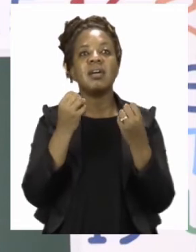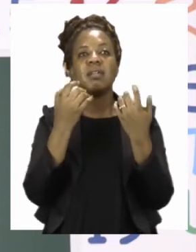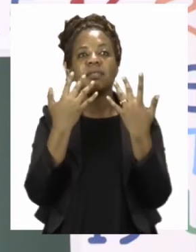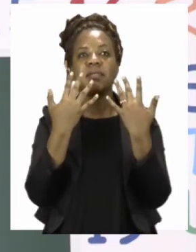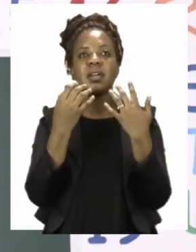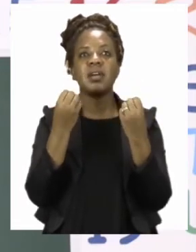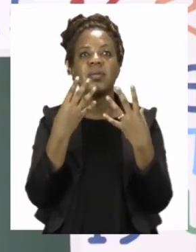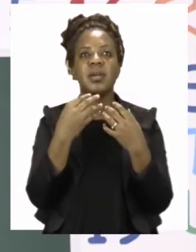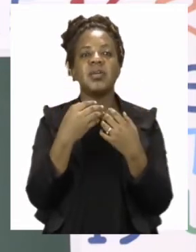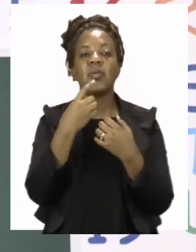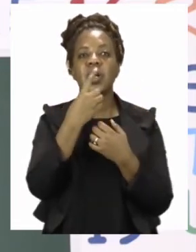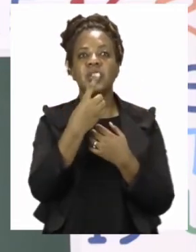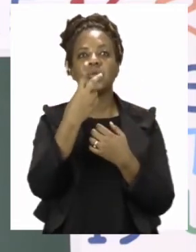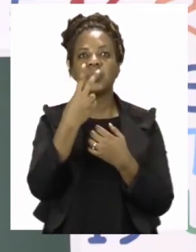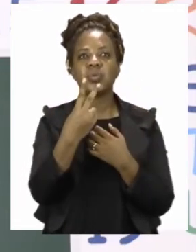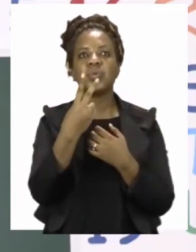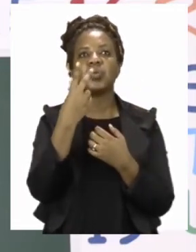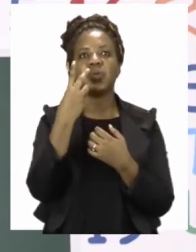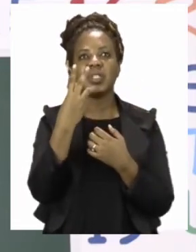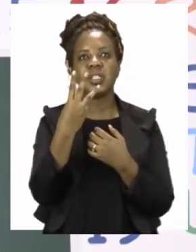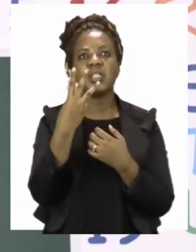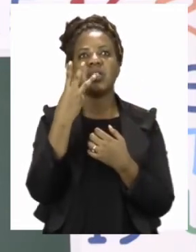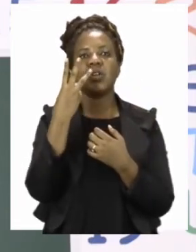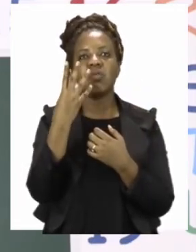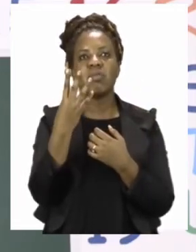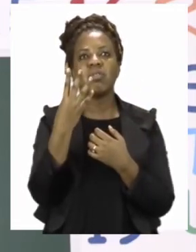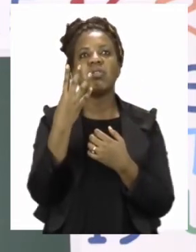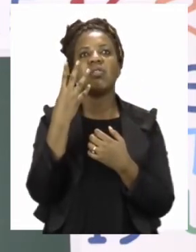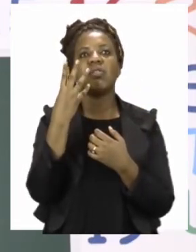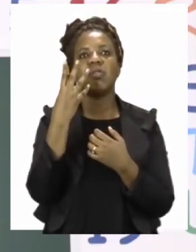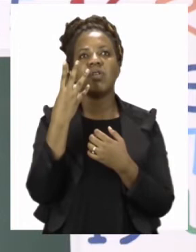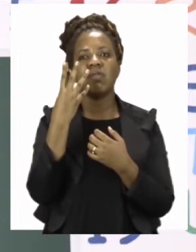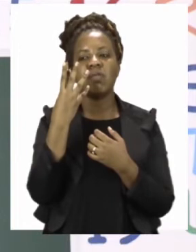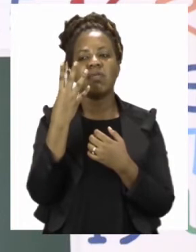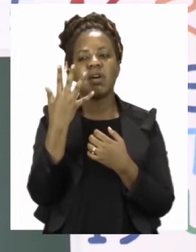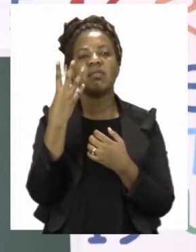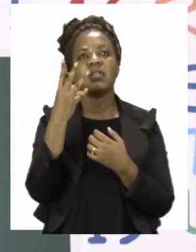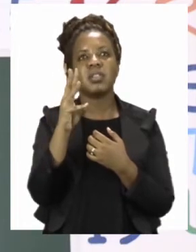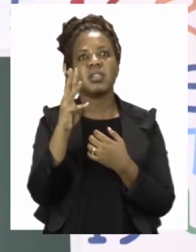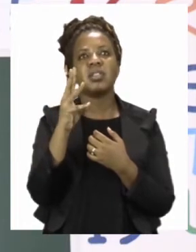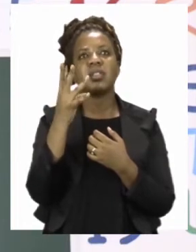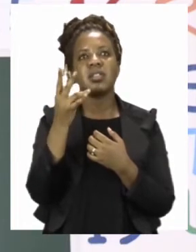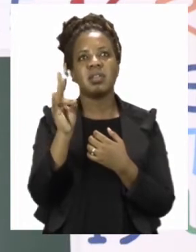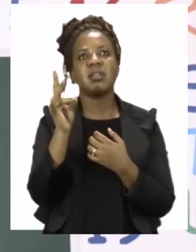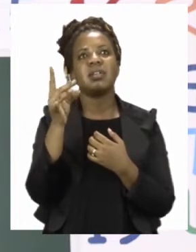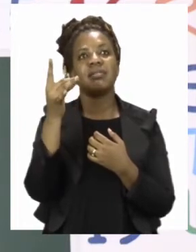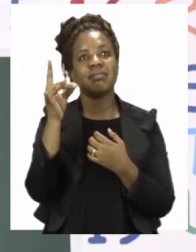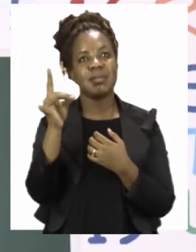say 14 minus 6. 14 minus